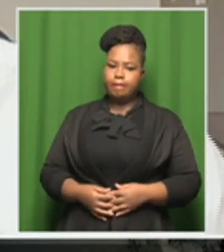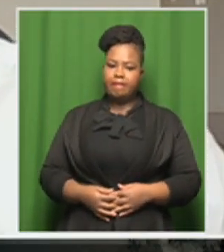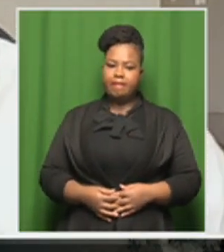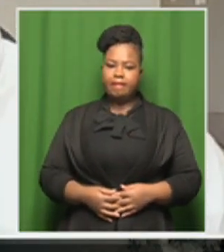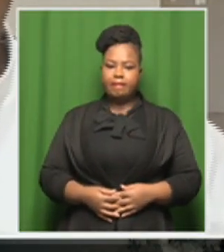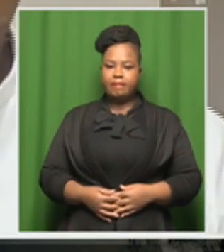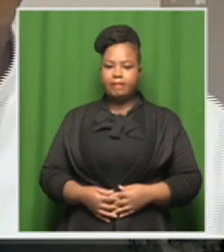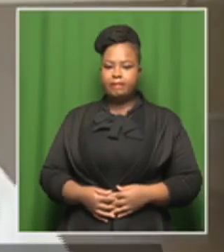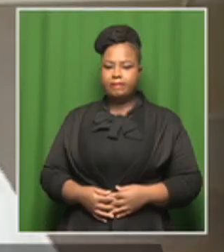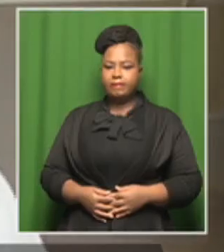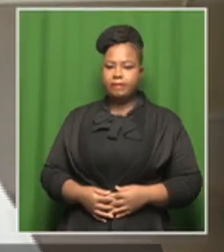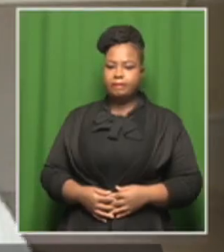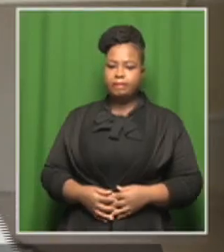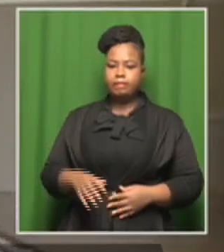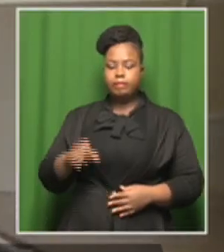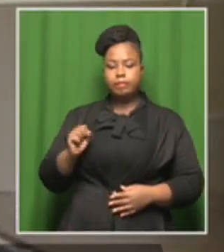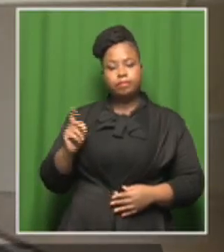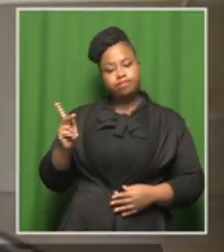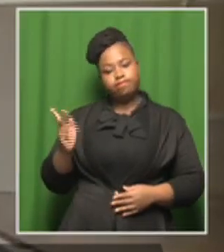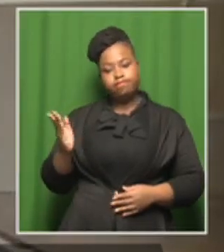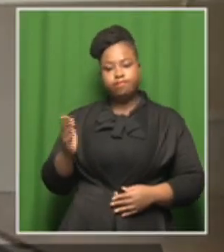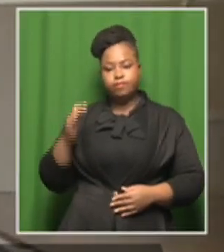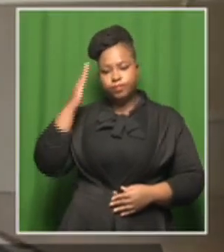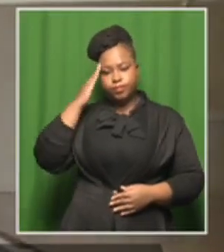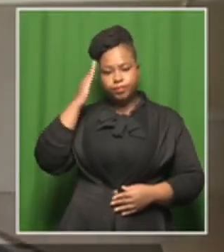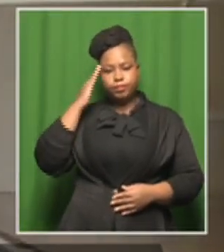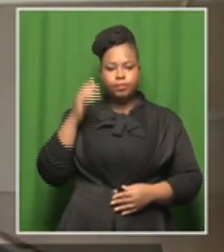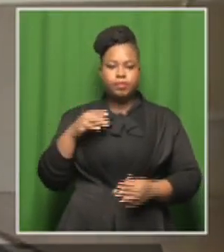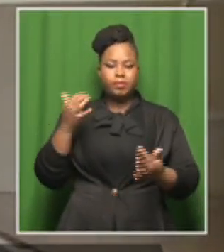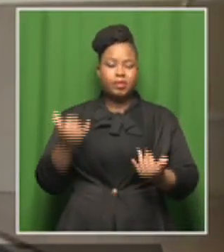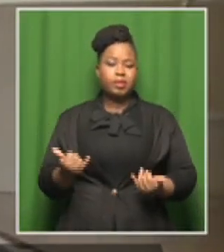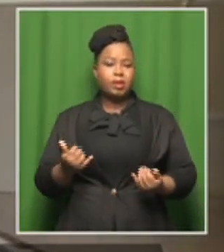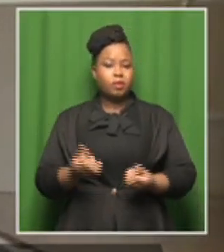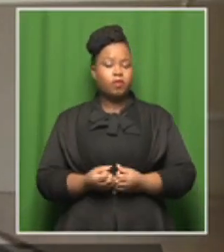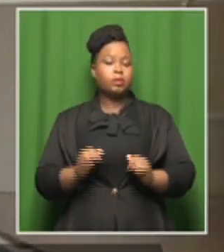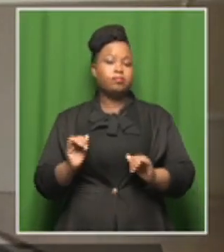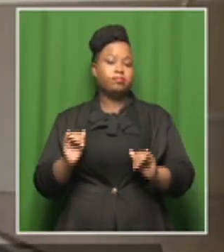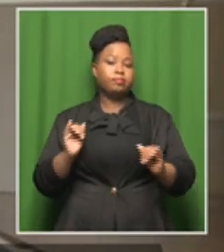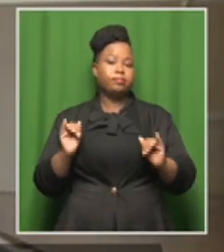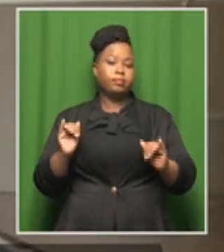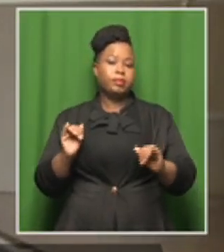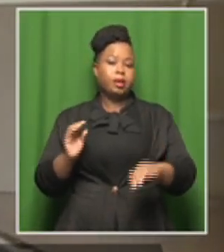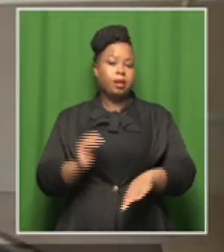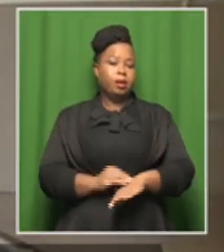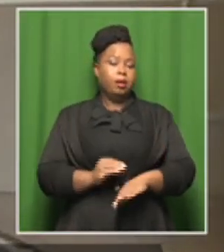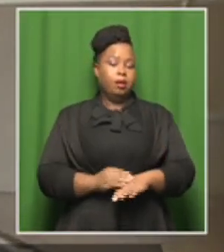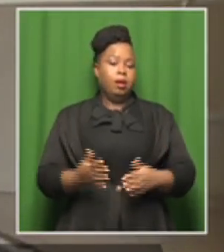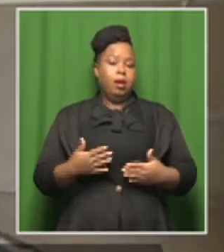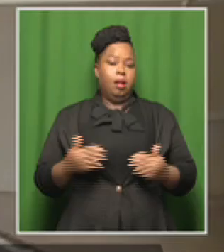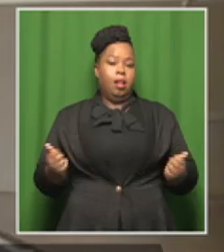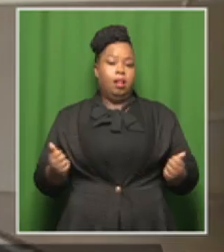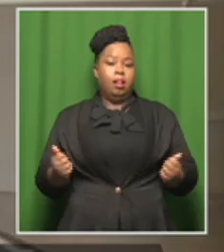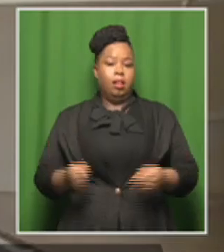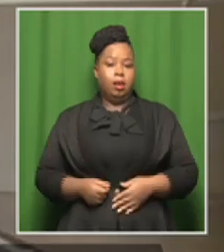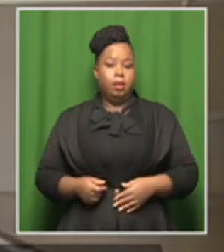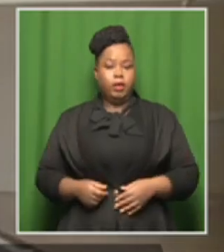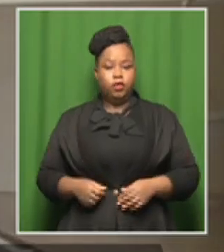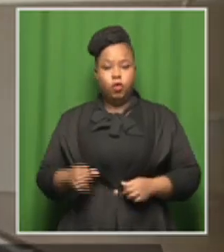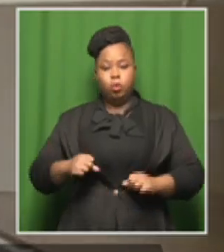Okay, so Sakina, as you know, that we are facing a serious health crisis when it comes